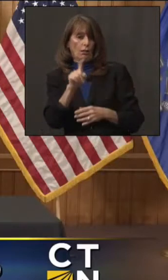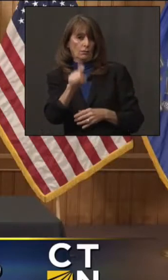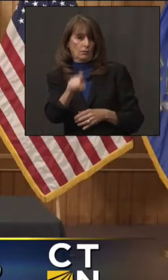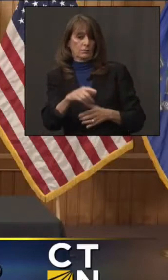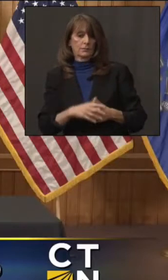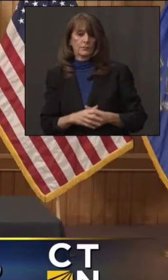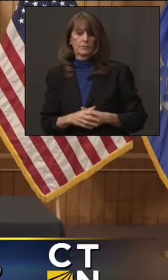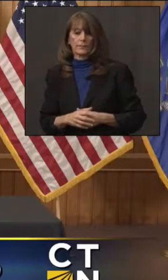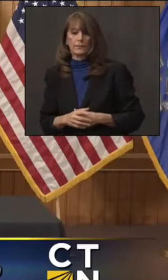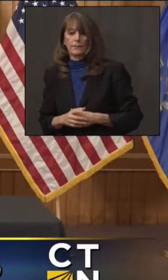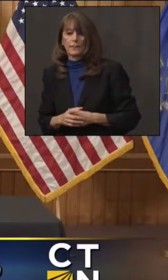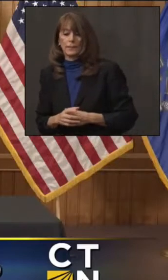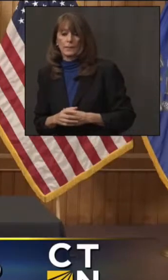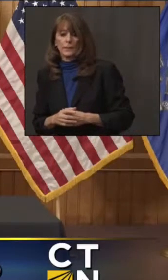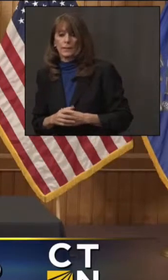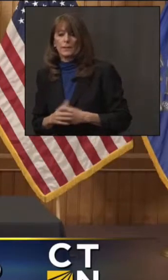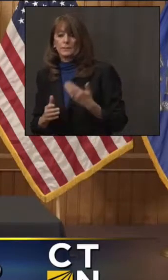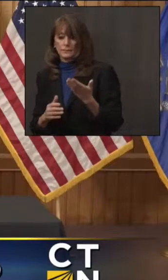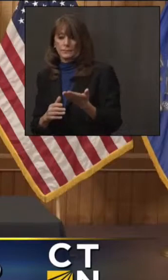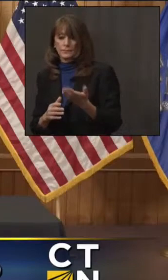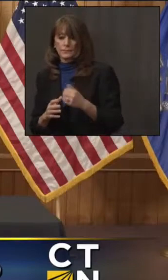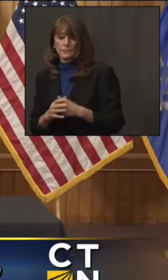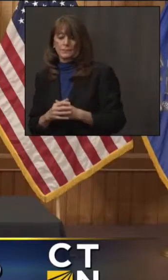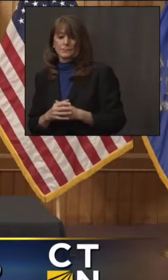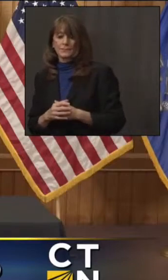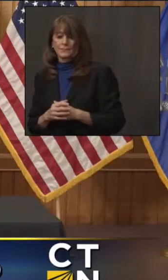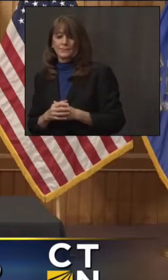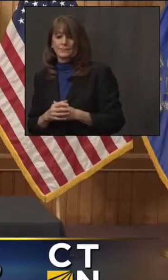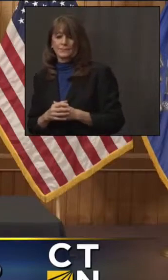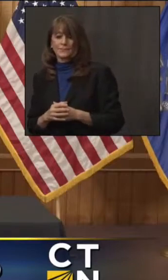Want me to take that, Governor? On the screen.